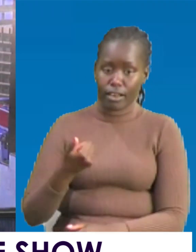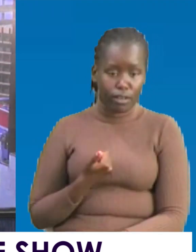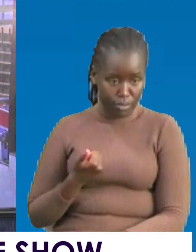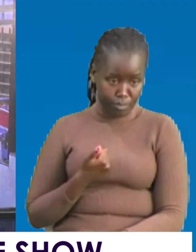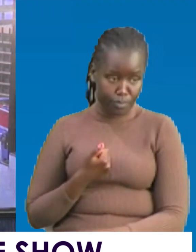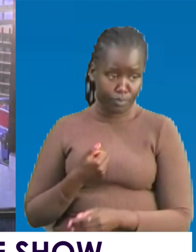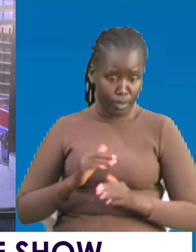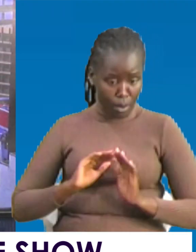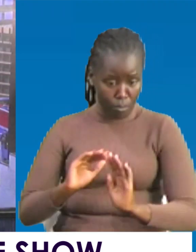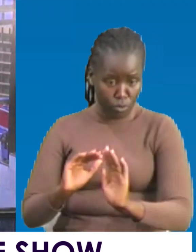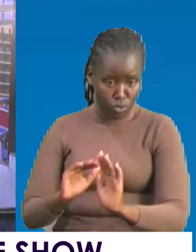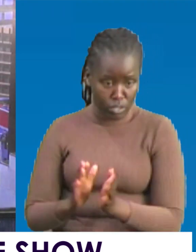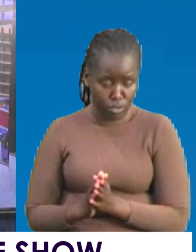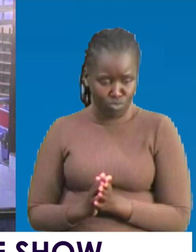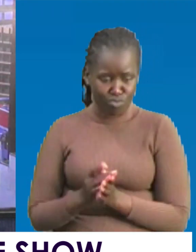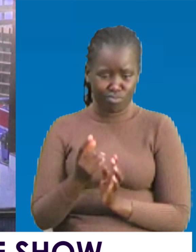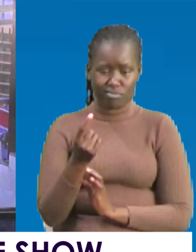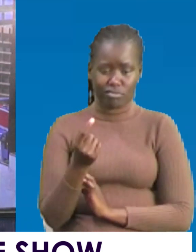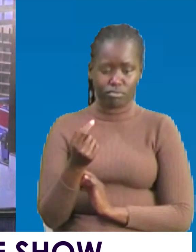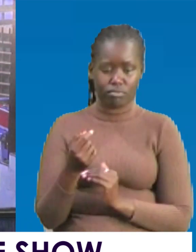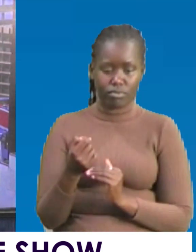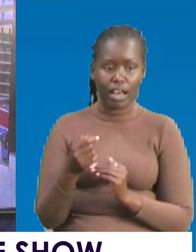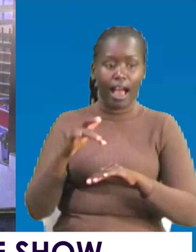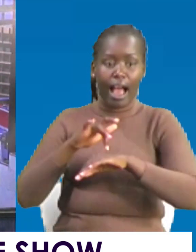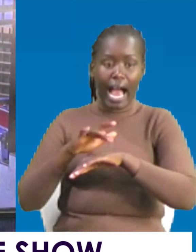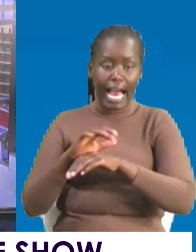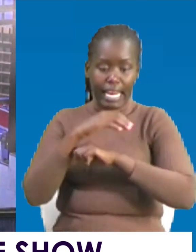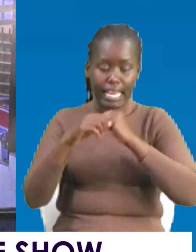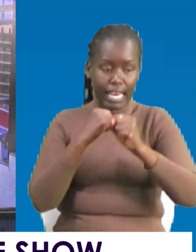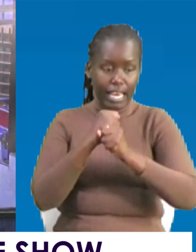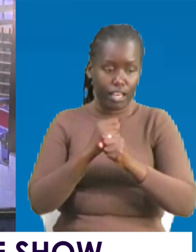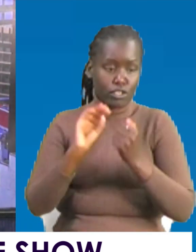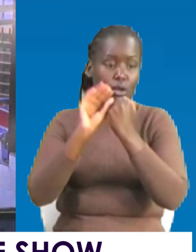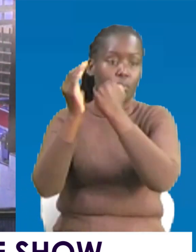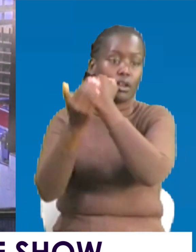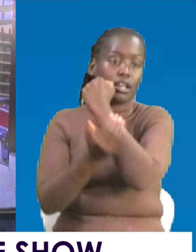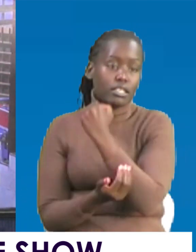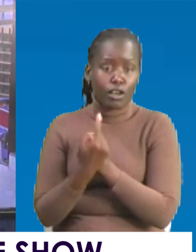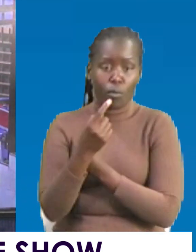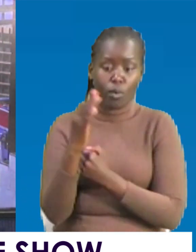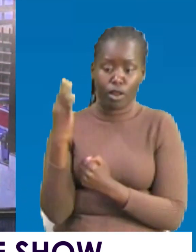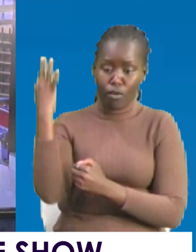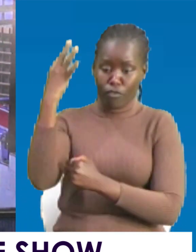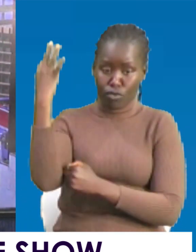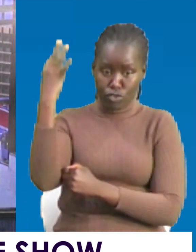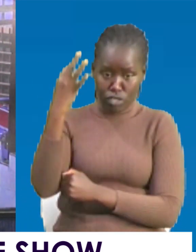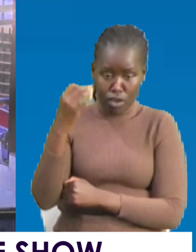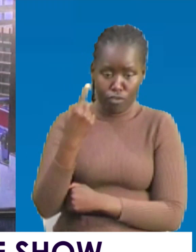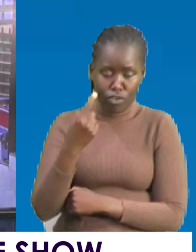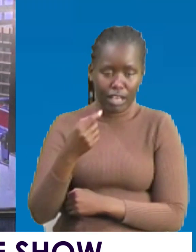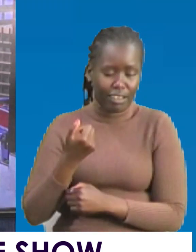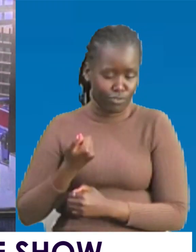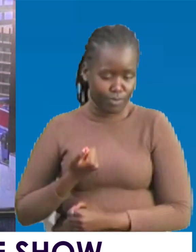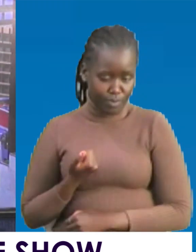being pushed into teenage pregnancy, because it is the destiny of one girl that is being looked for. The destiny